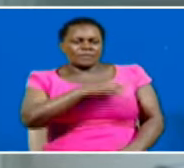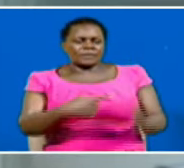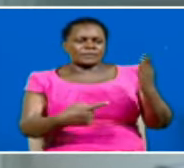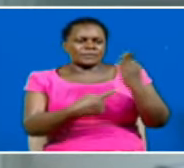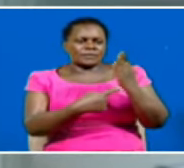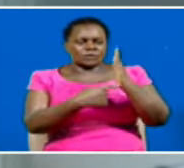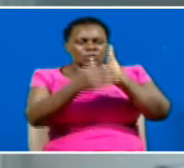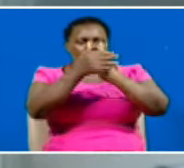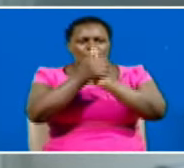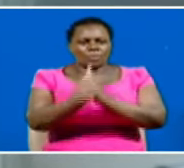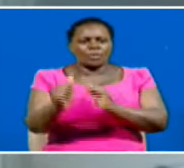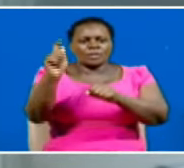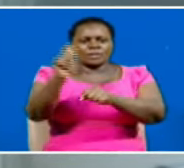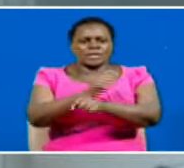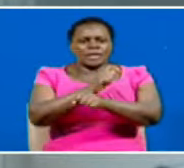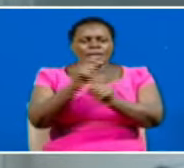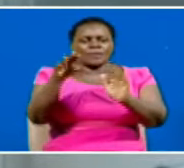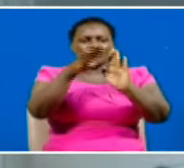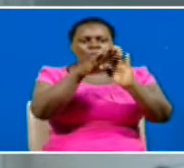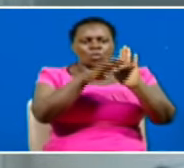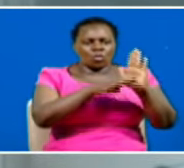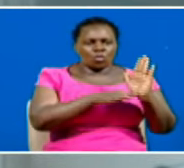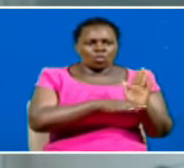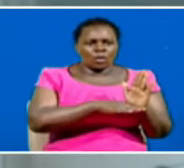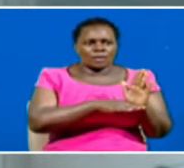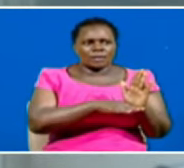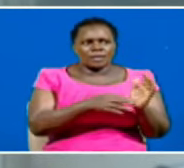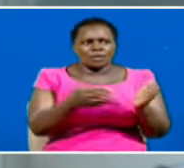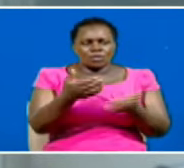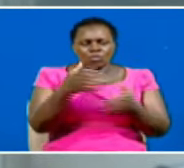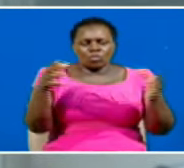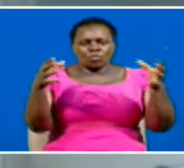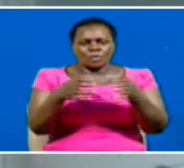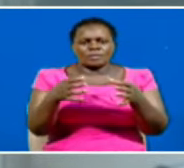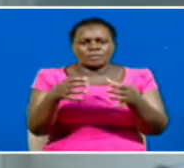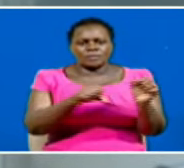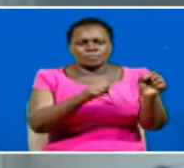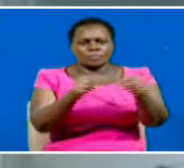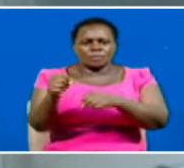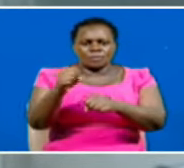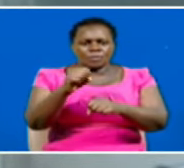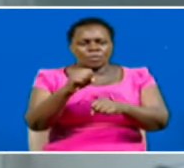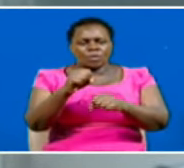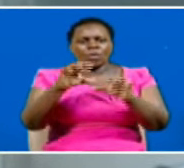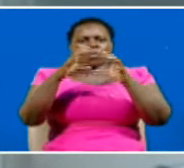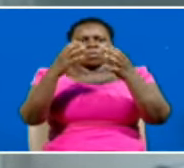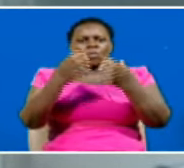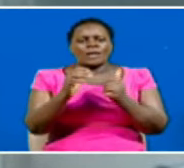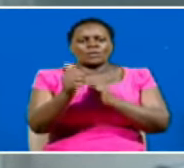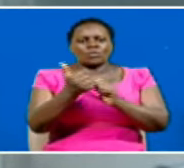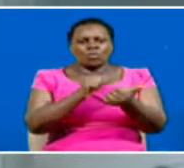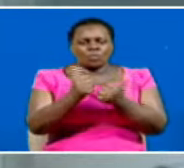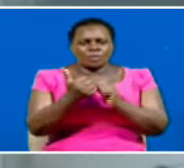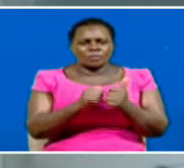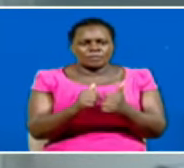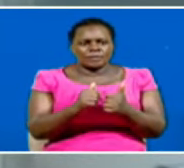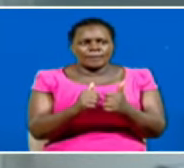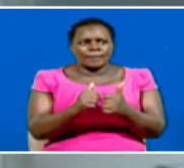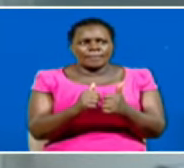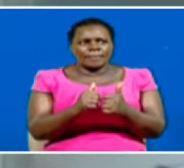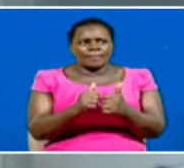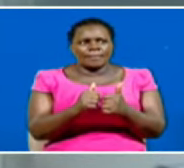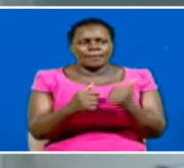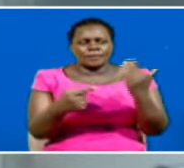digital skills training programs aimed at placing communities strategically for global competitive edge in the field